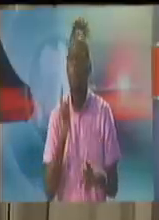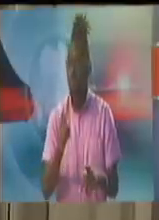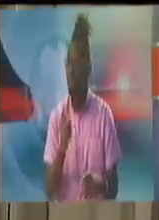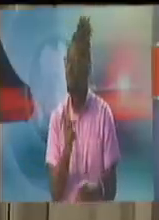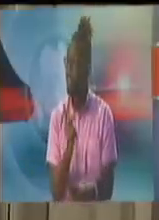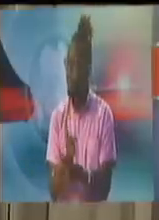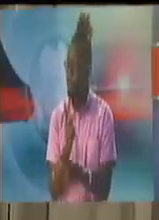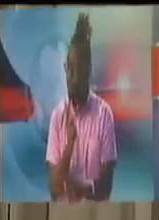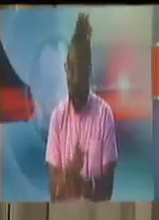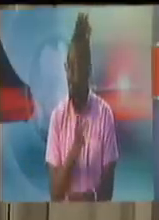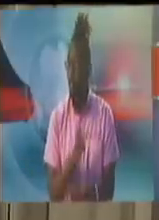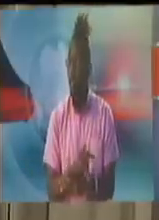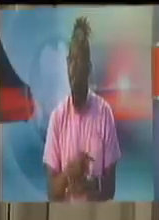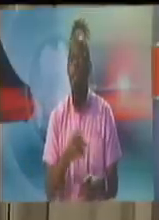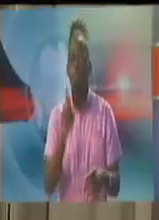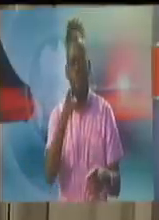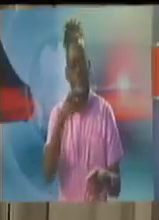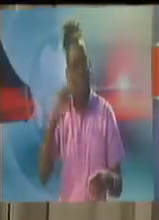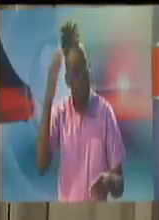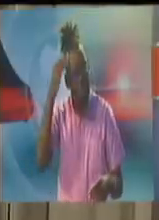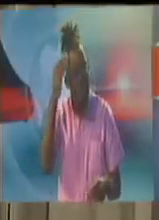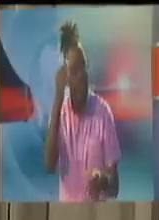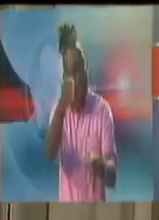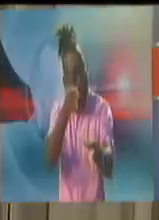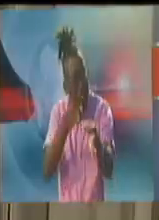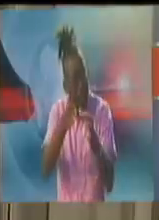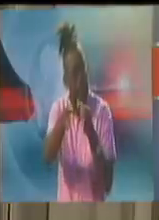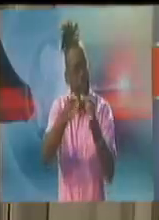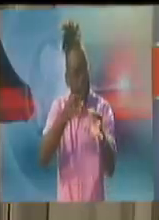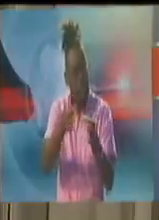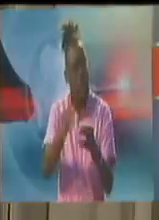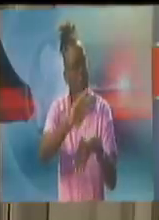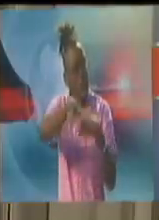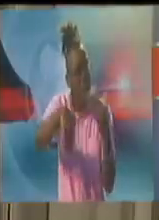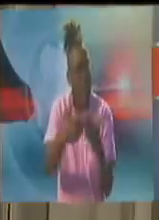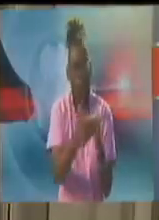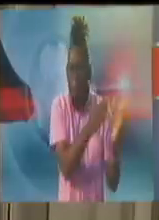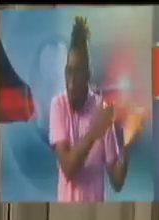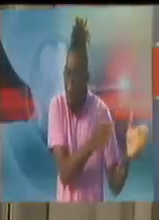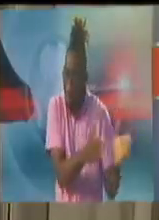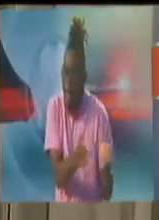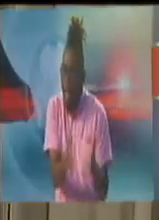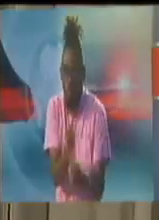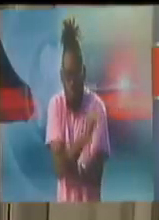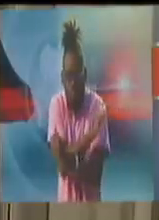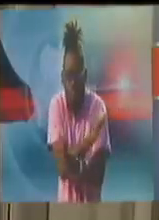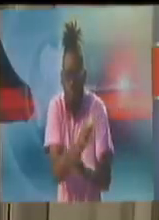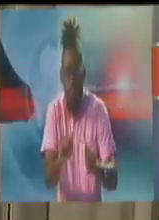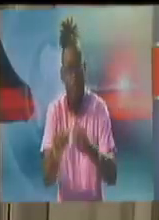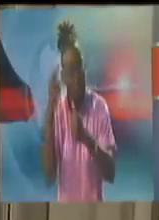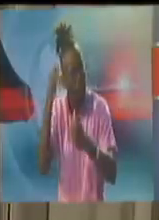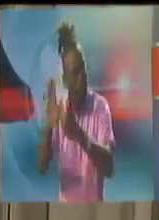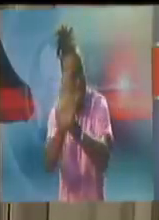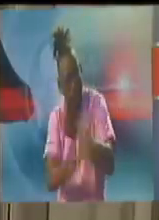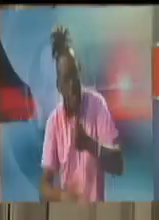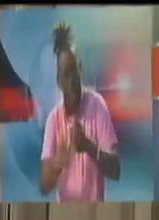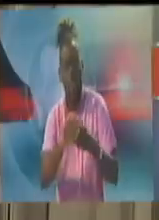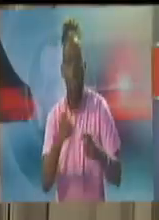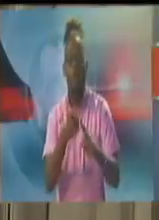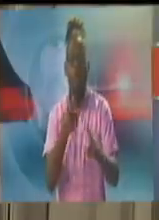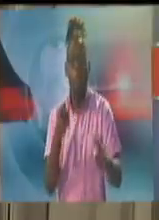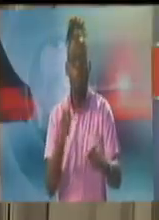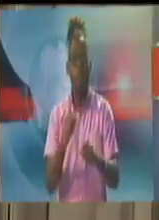to explain that all of our provisions, especially with respect to border control, are based on medical expert